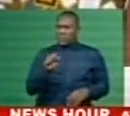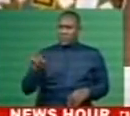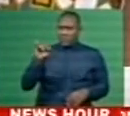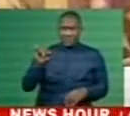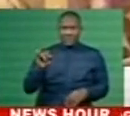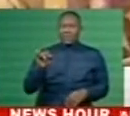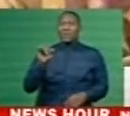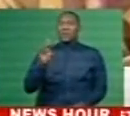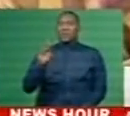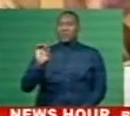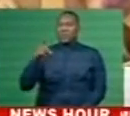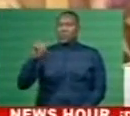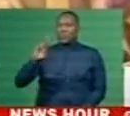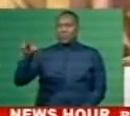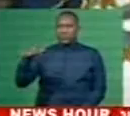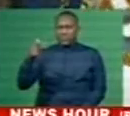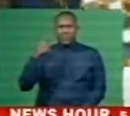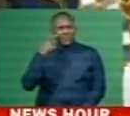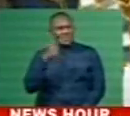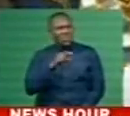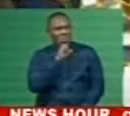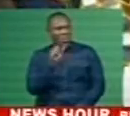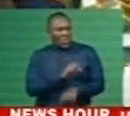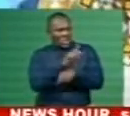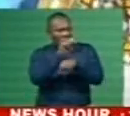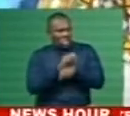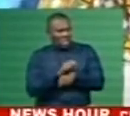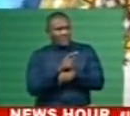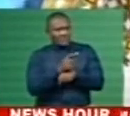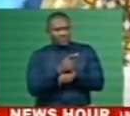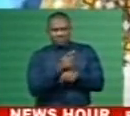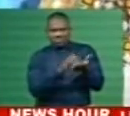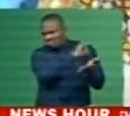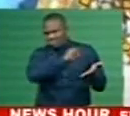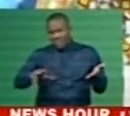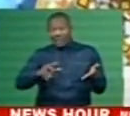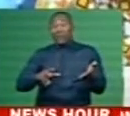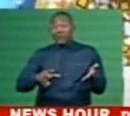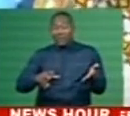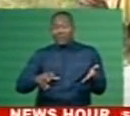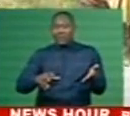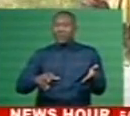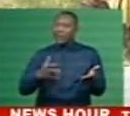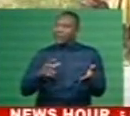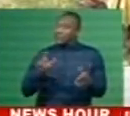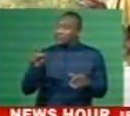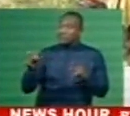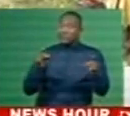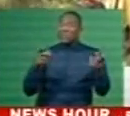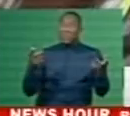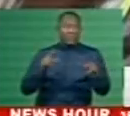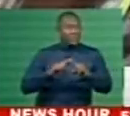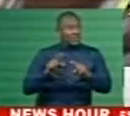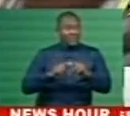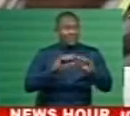some developmental projects, abolished harmful traditional practices in Aveme, and maintained peaceful coexistence